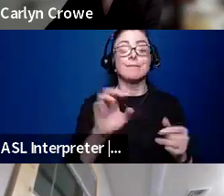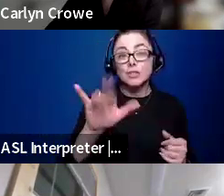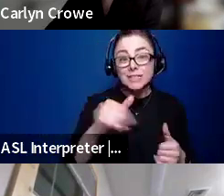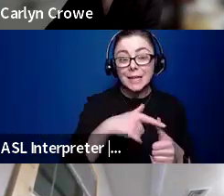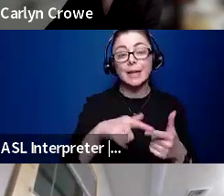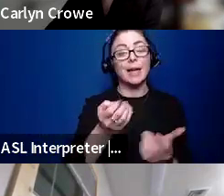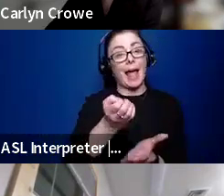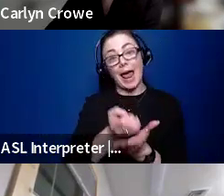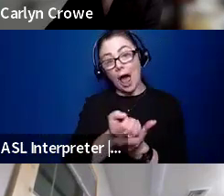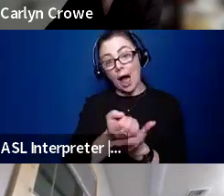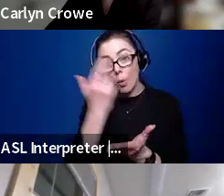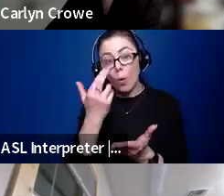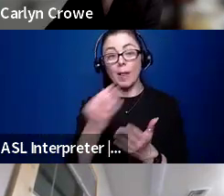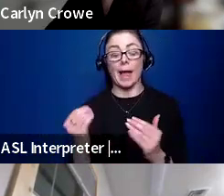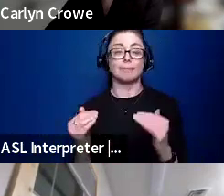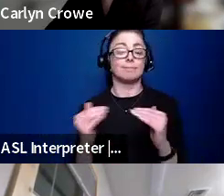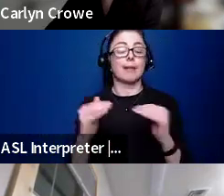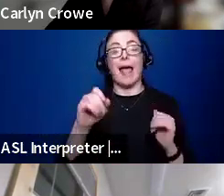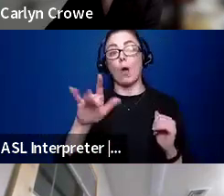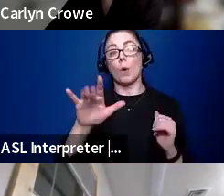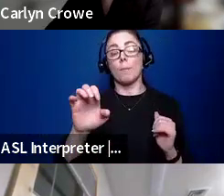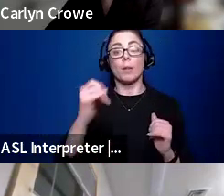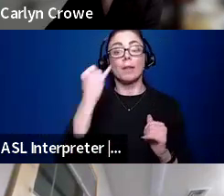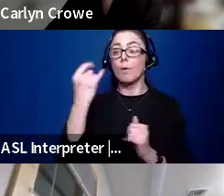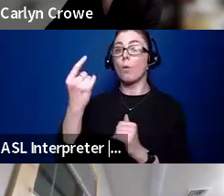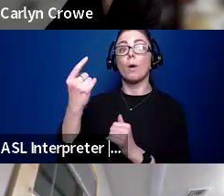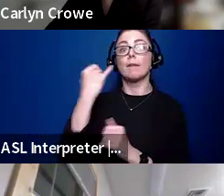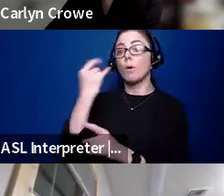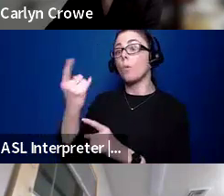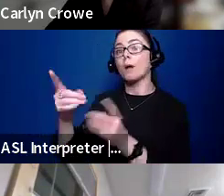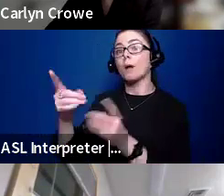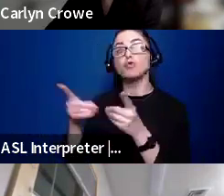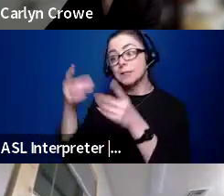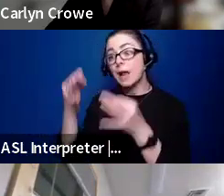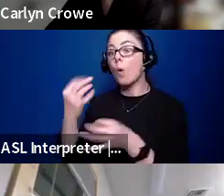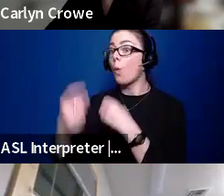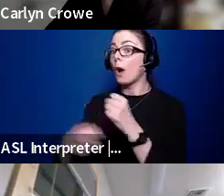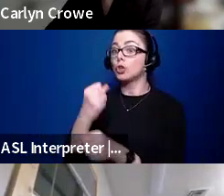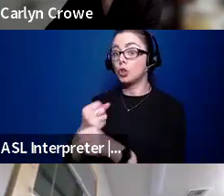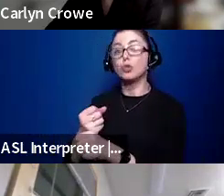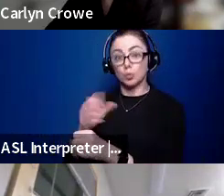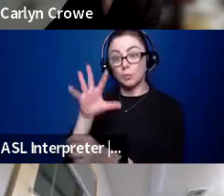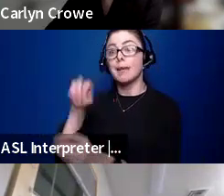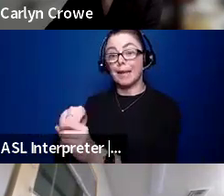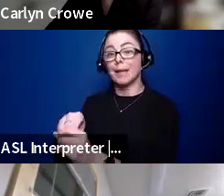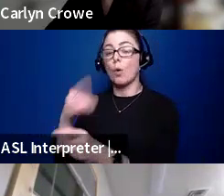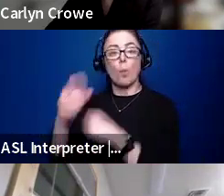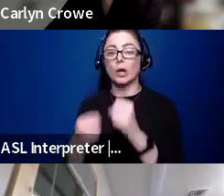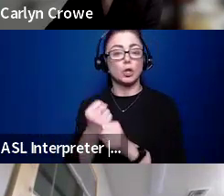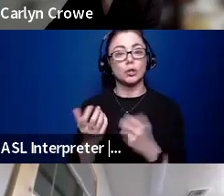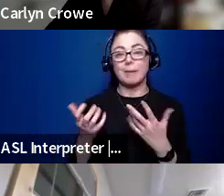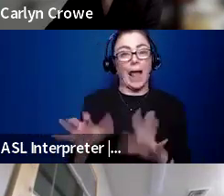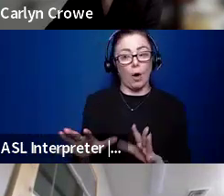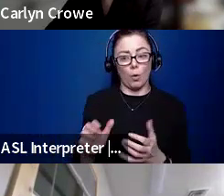also equitable. If schools decide 1 year to be in and 1 year to be out, we cannot staff that. I don't know how we would even be able to do